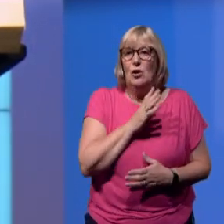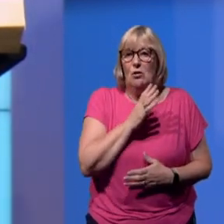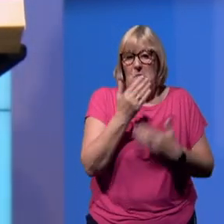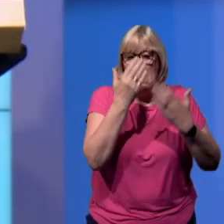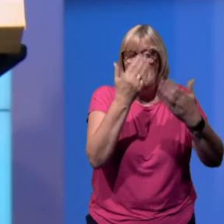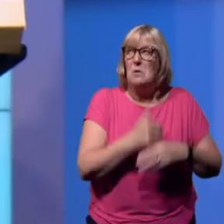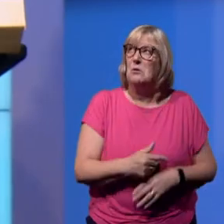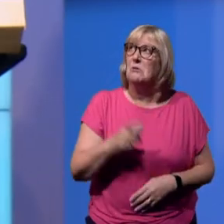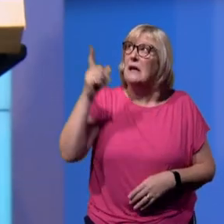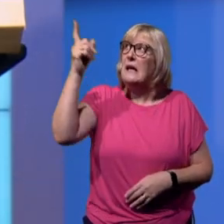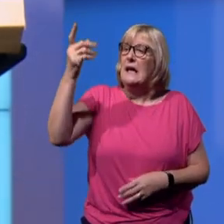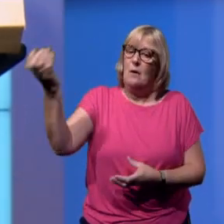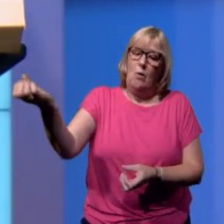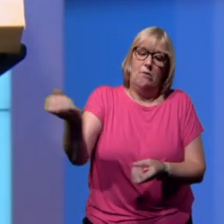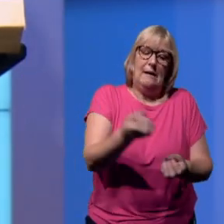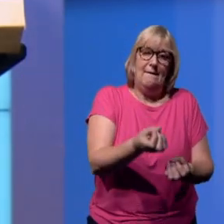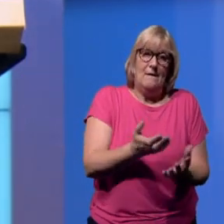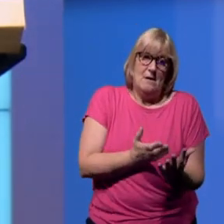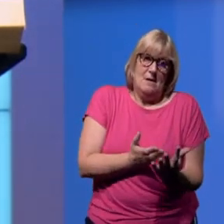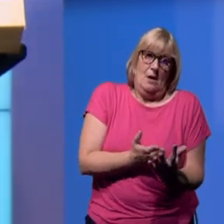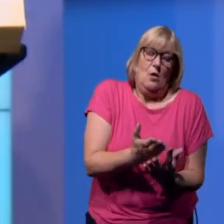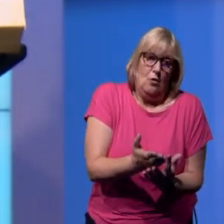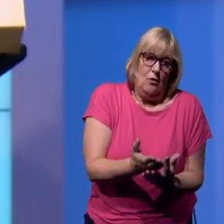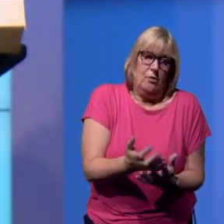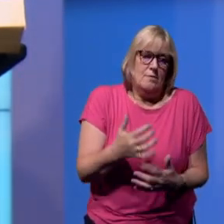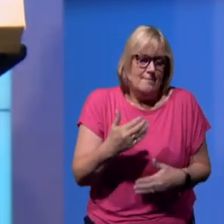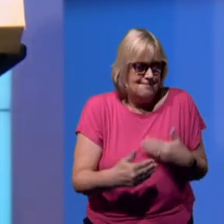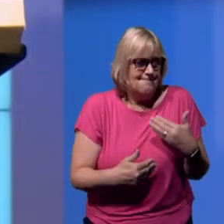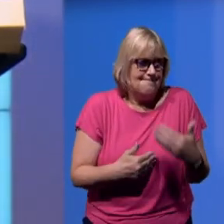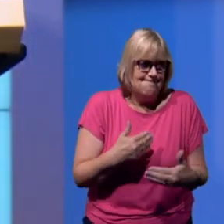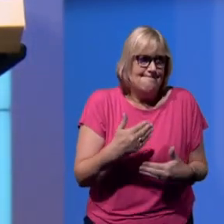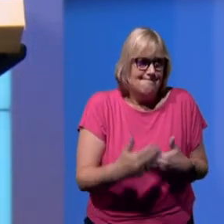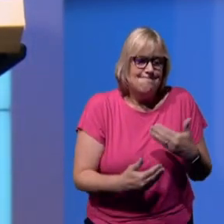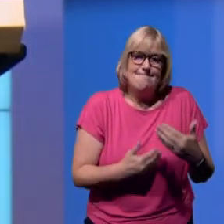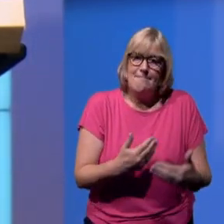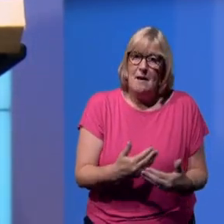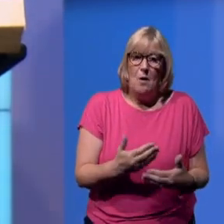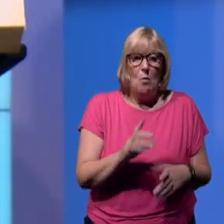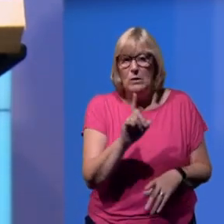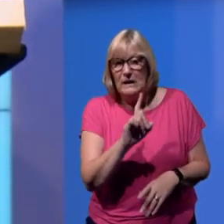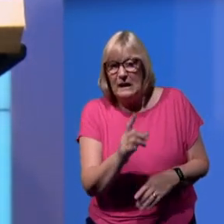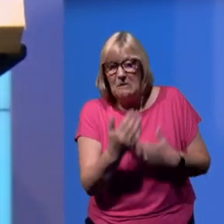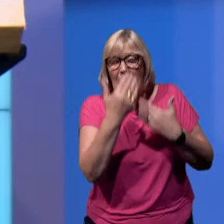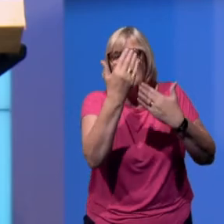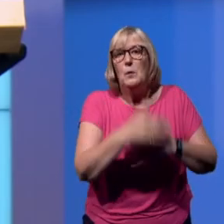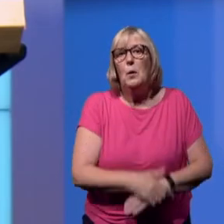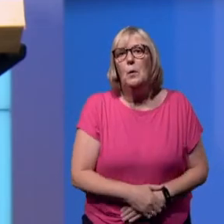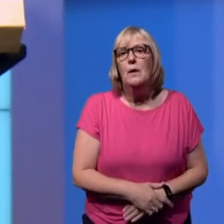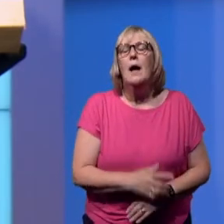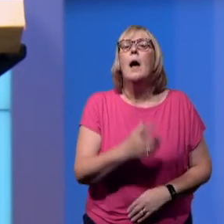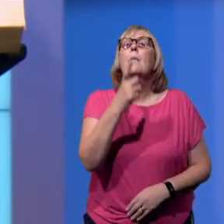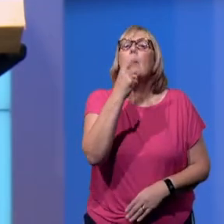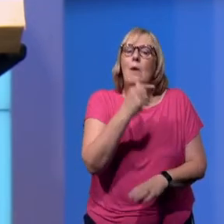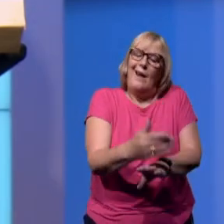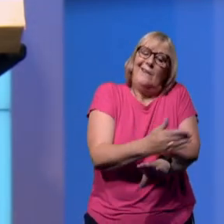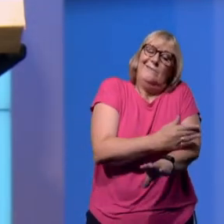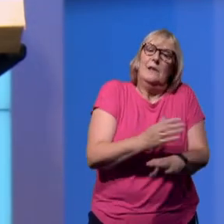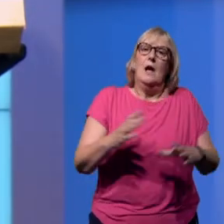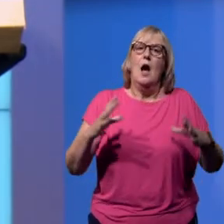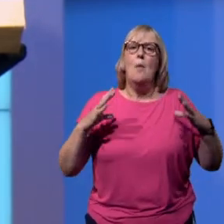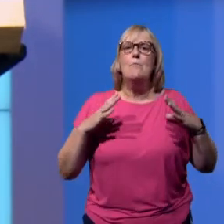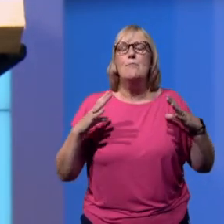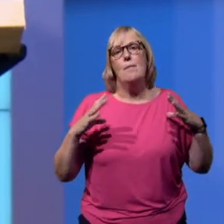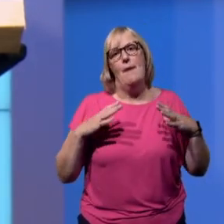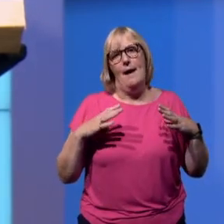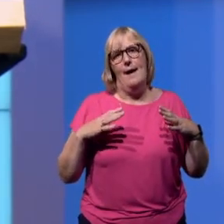will call us to walk through. But even though we don't know them, we can prepare for them.